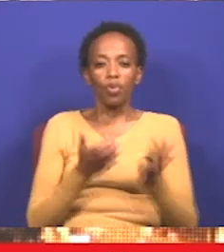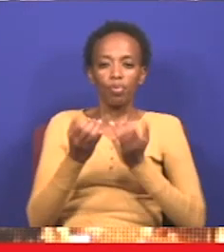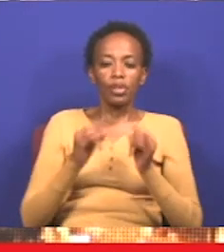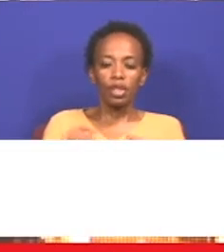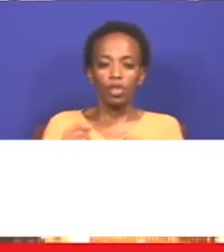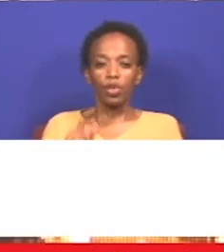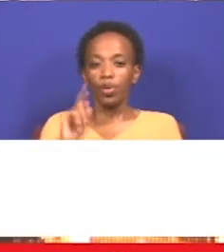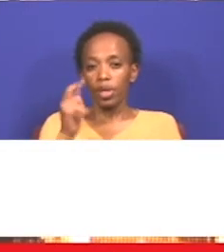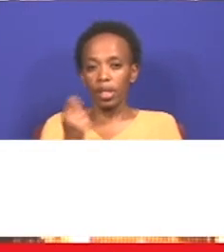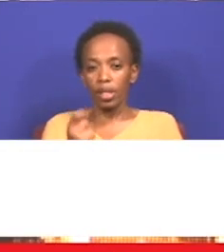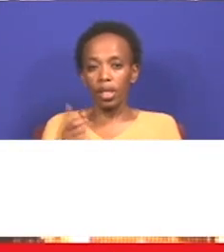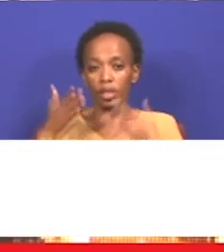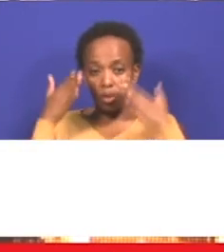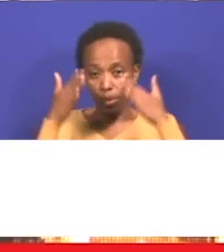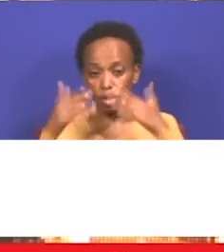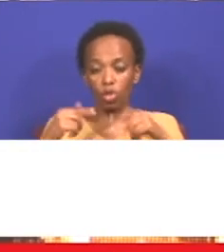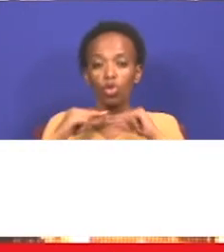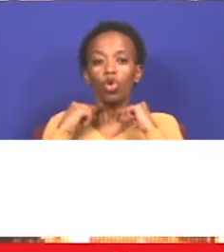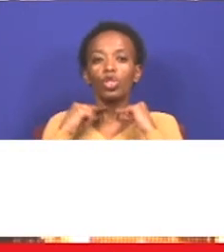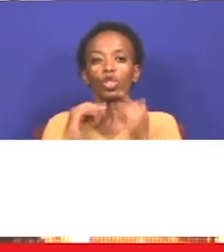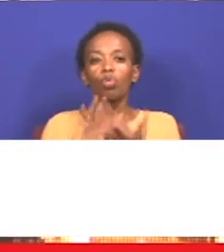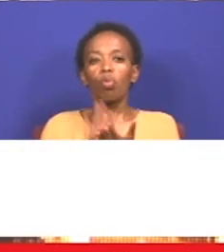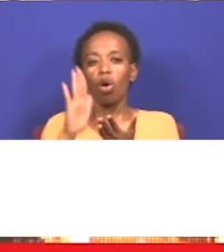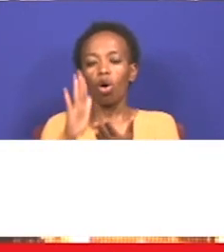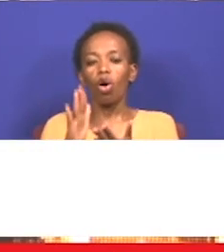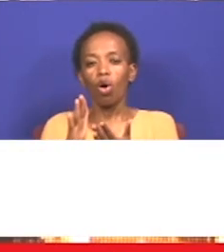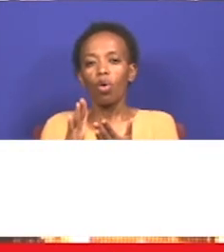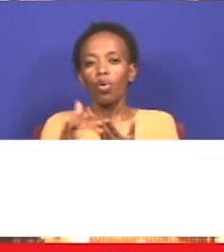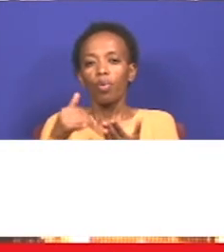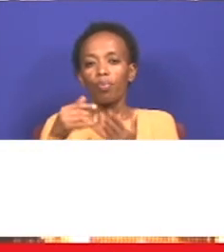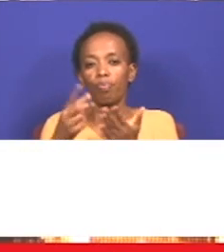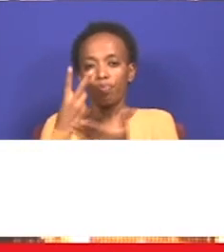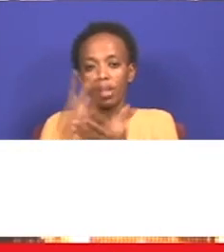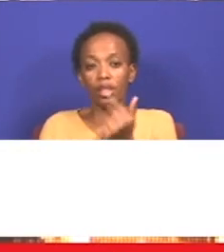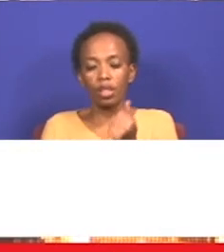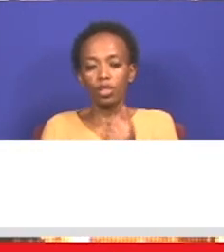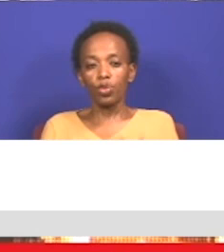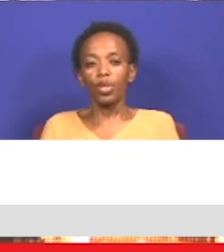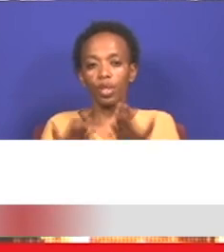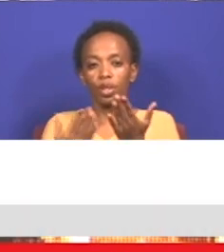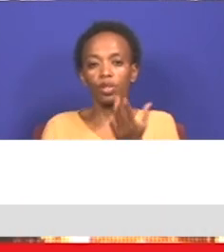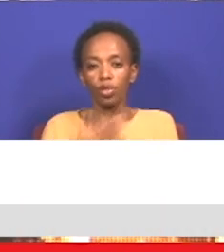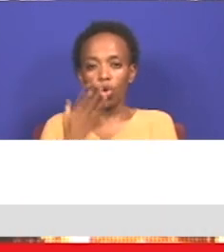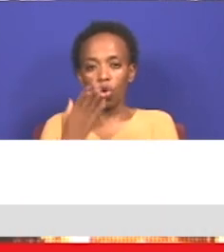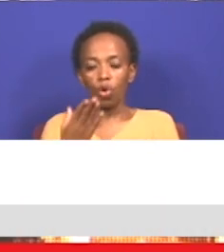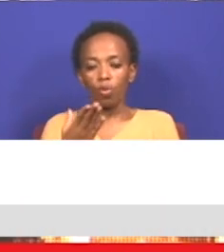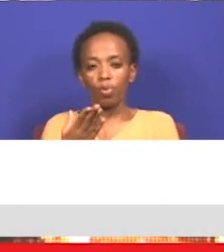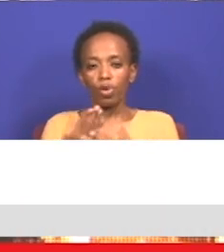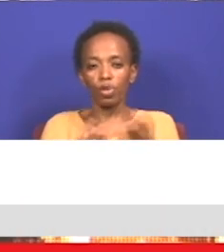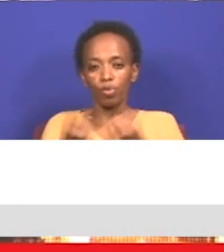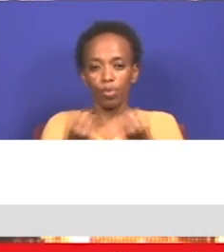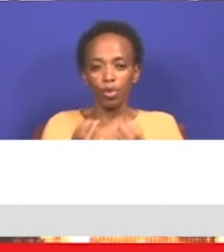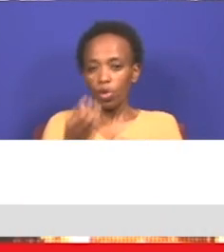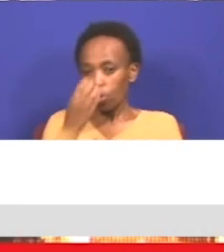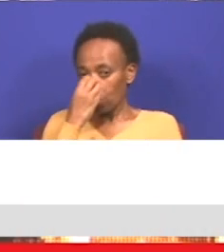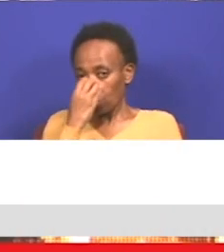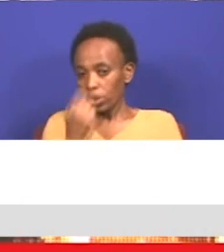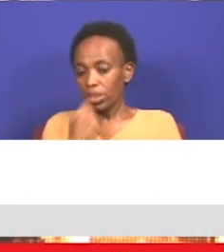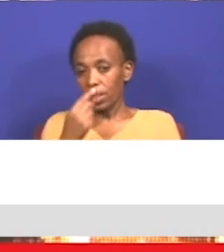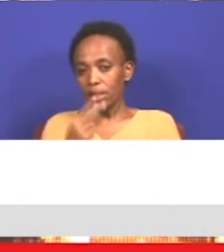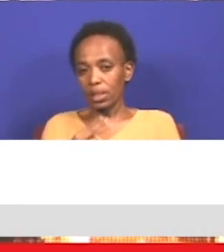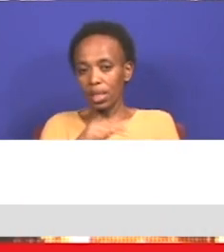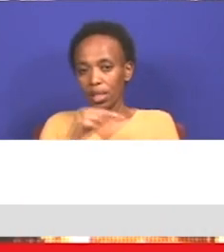Kenya is committed to hosting more automotive players to increase local production on vehicles. President William Ruto says the